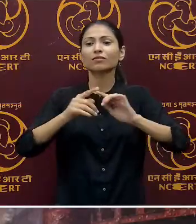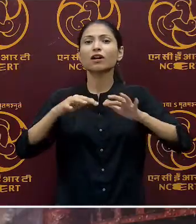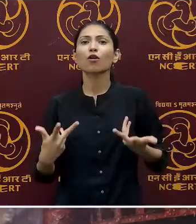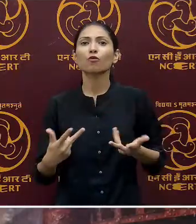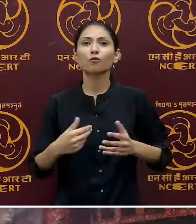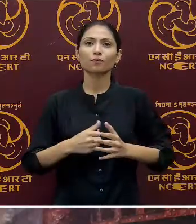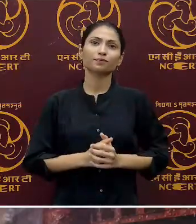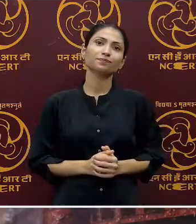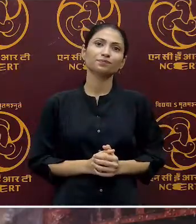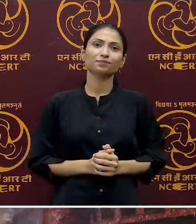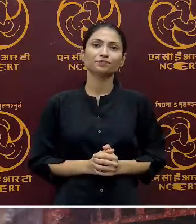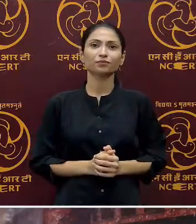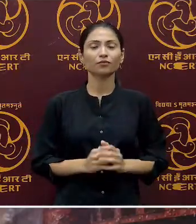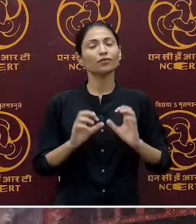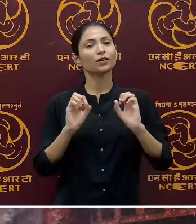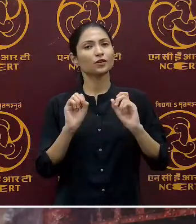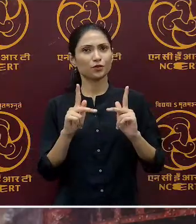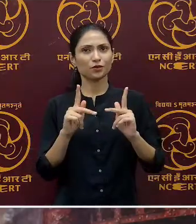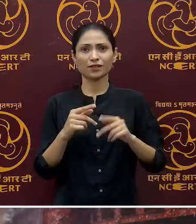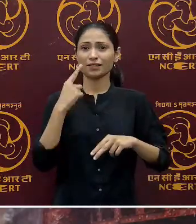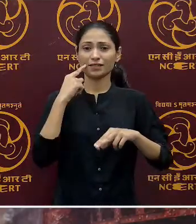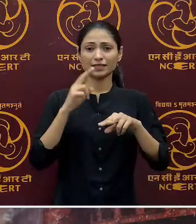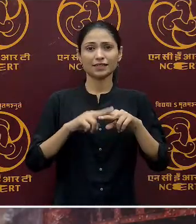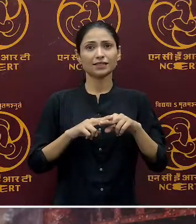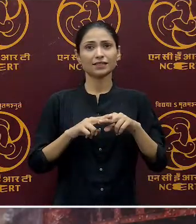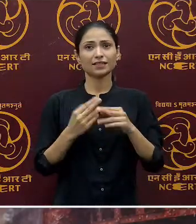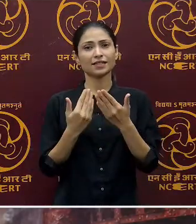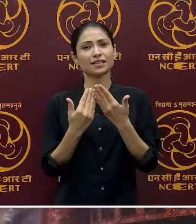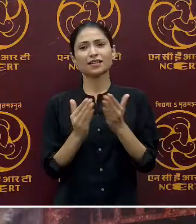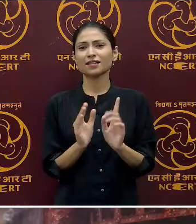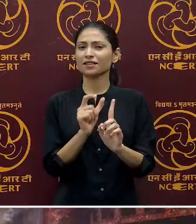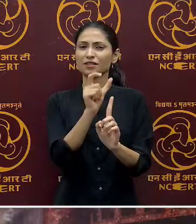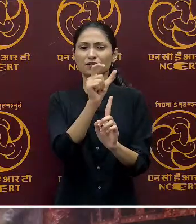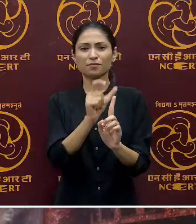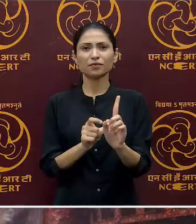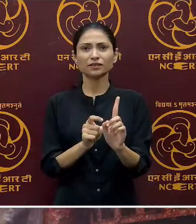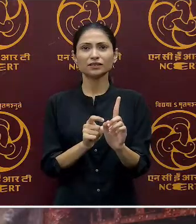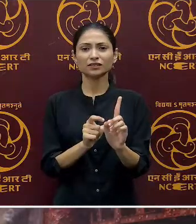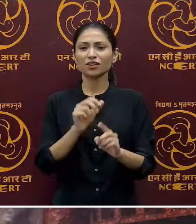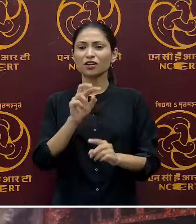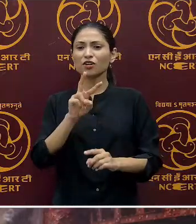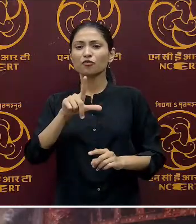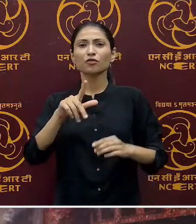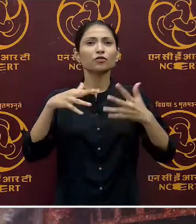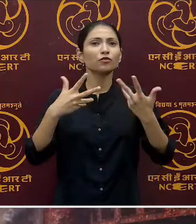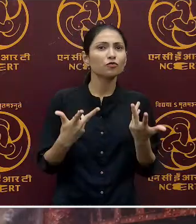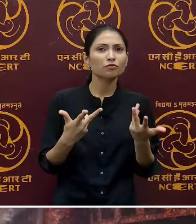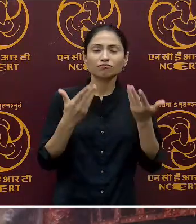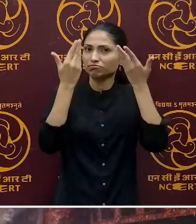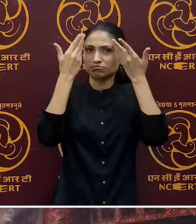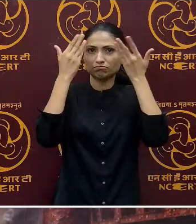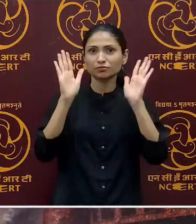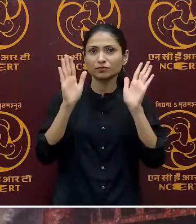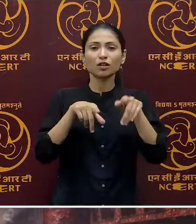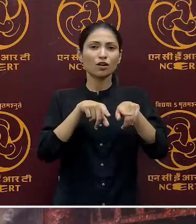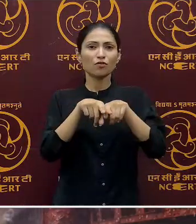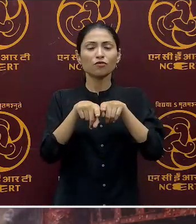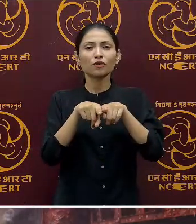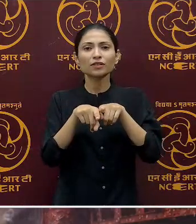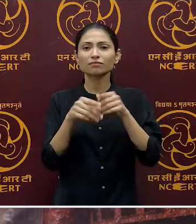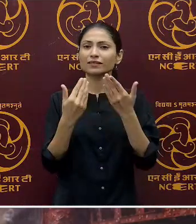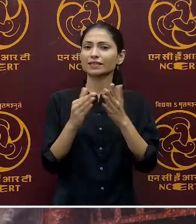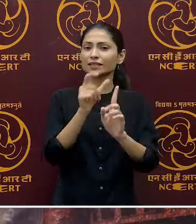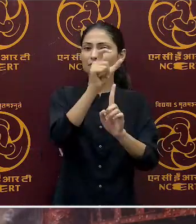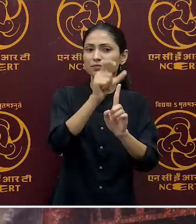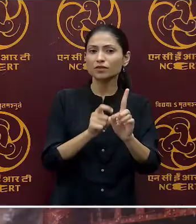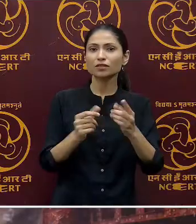Okay. So, ma'am, if someone doesn't know anything about virtual labs, let's say a common person, a student or a